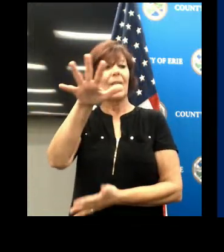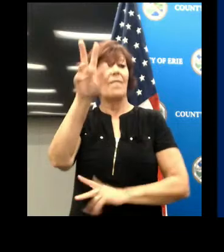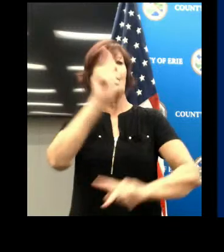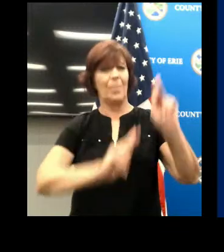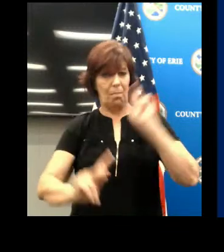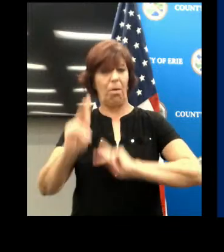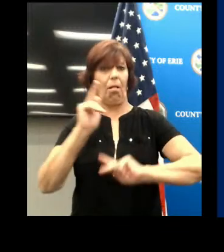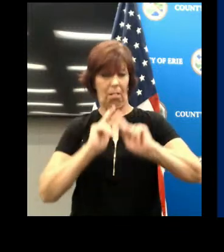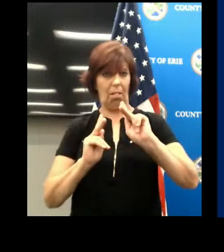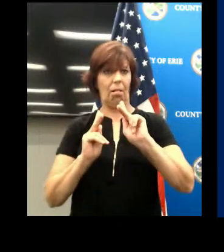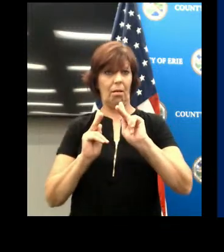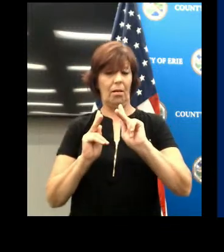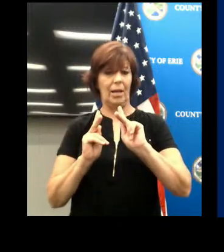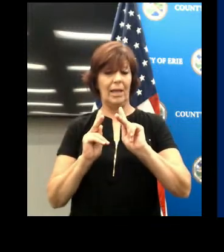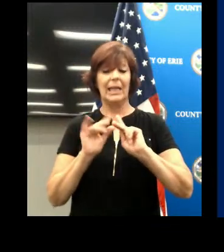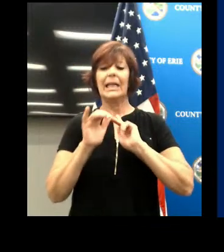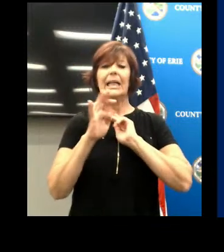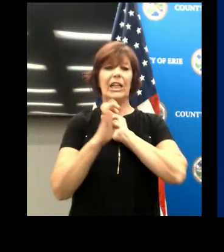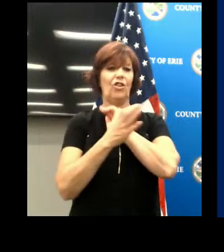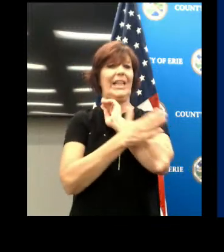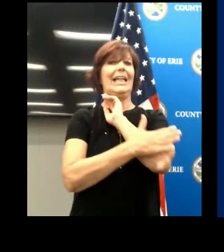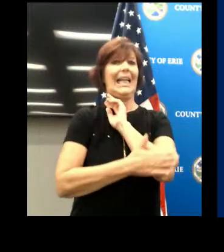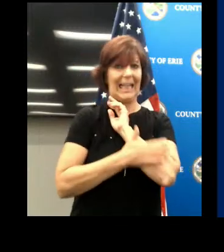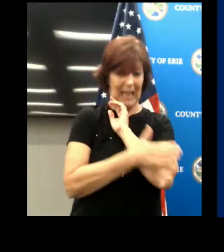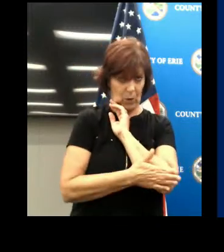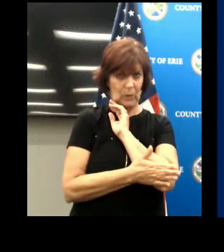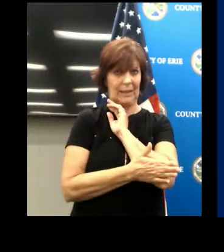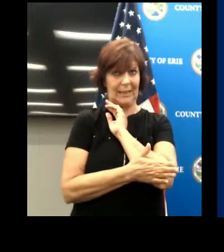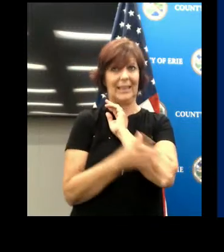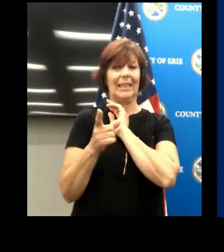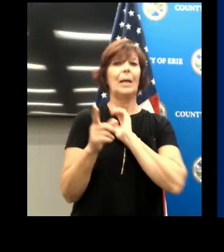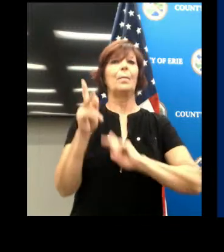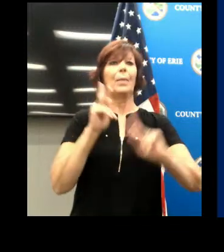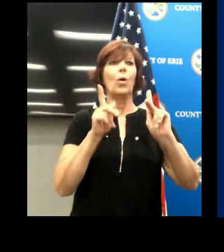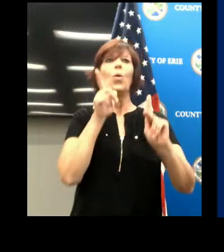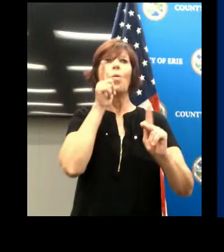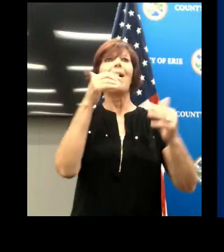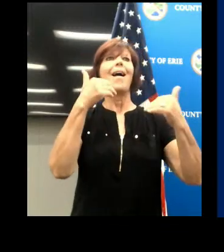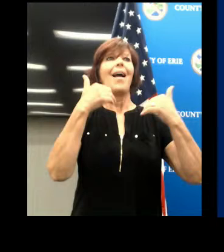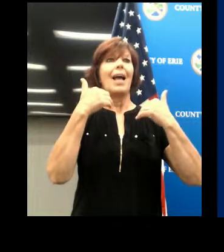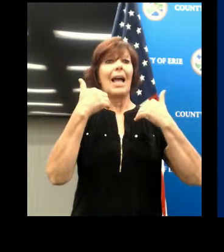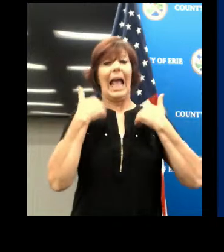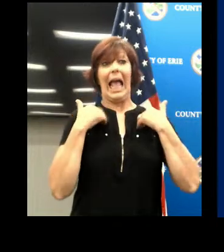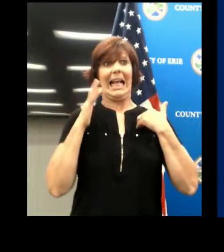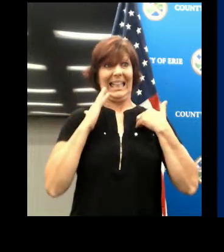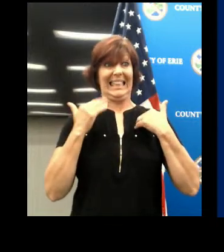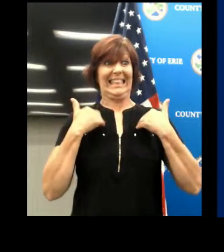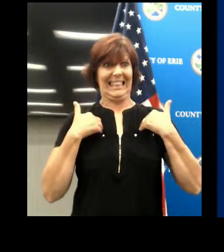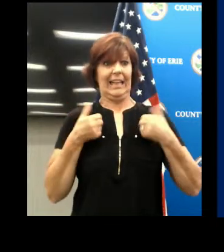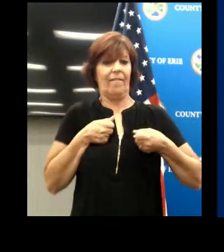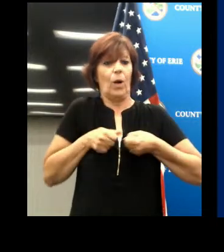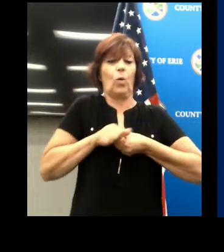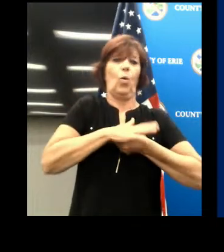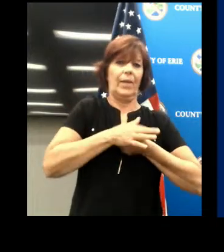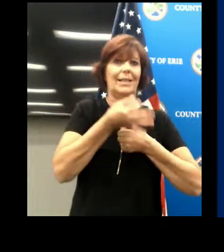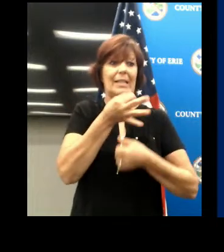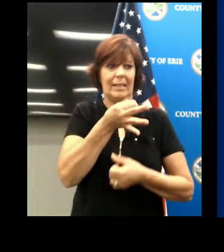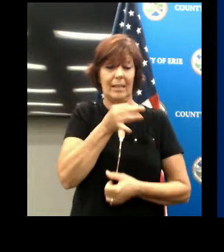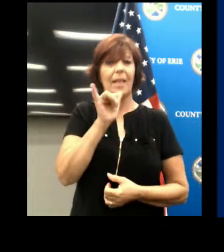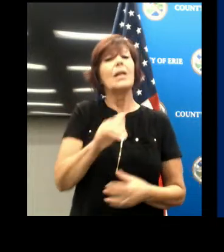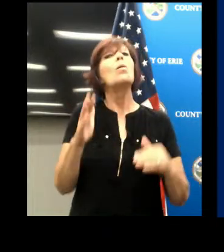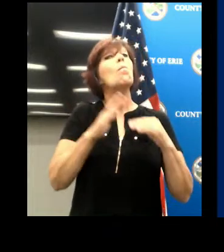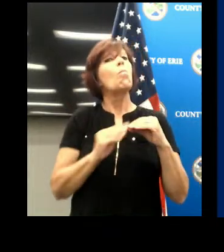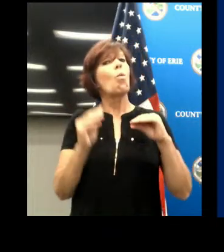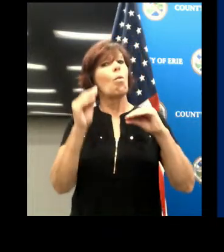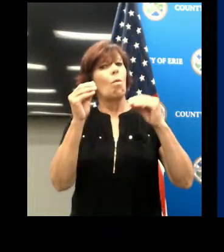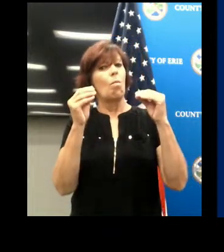people, Erie County residents, who've had COVID or still have COVID-19. That's more than